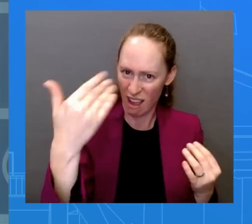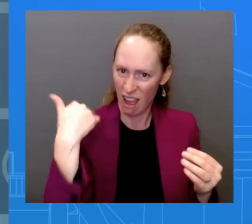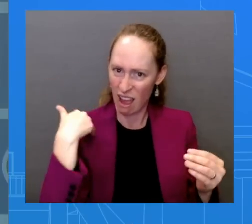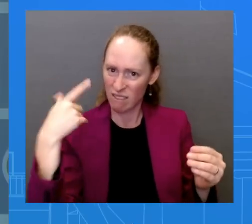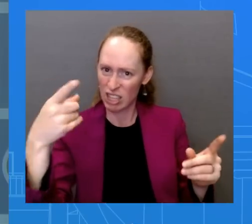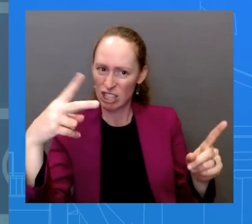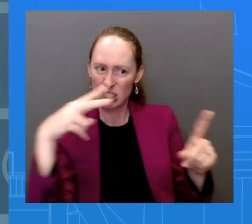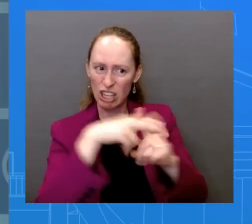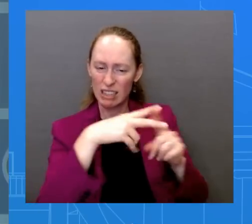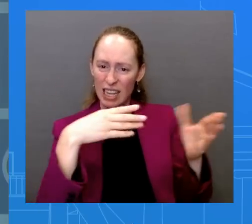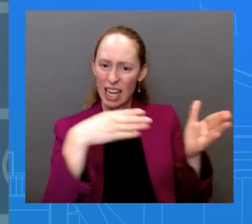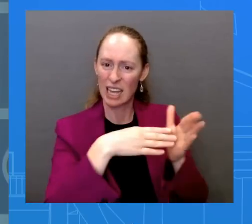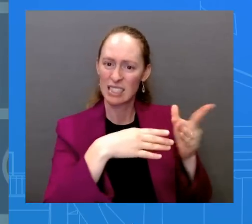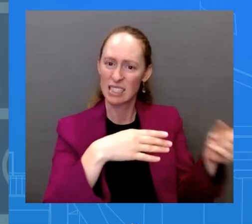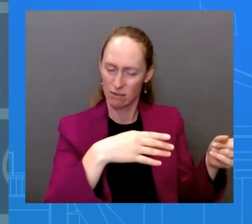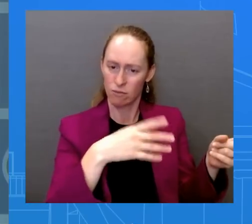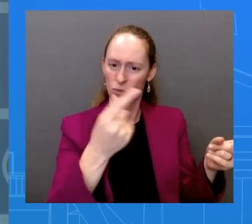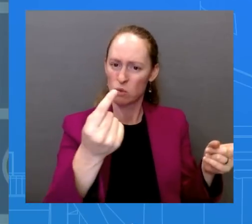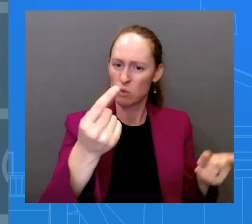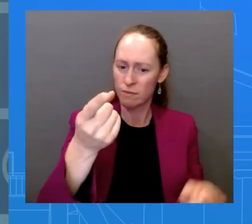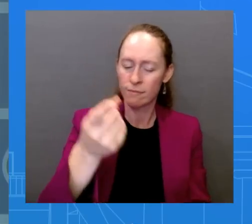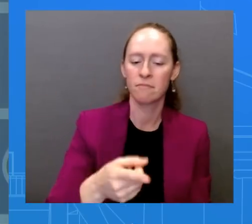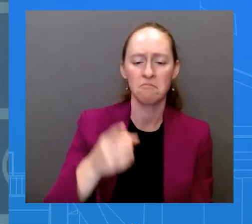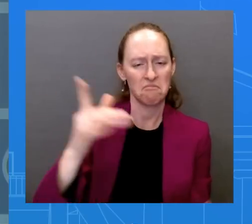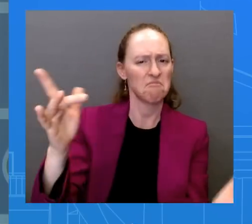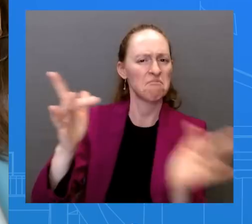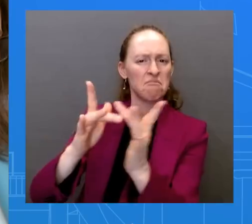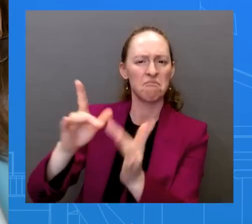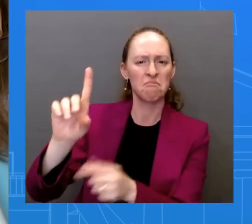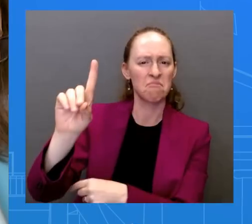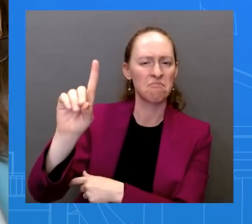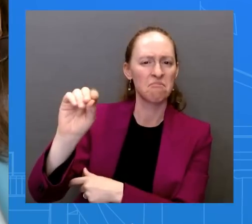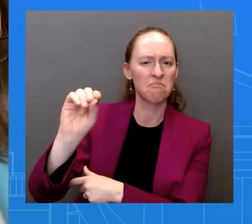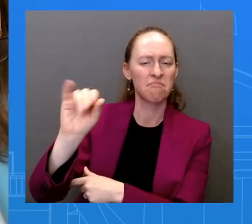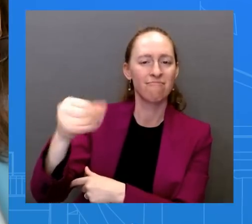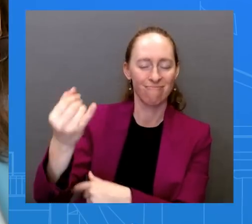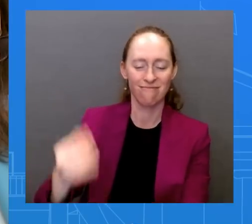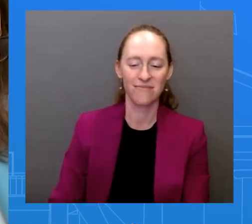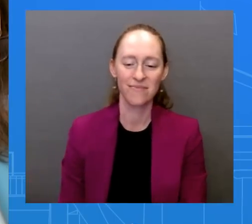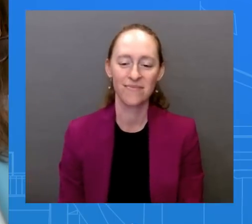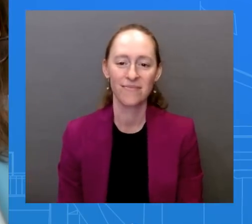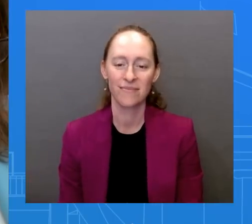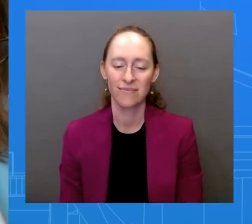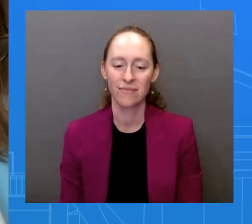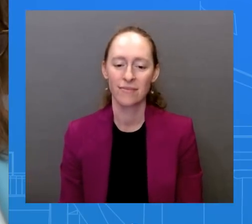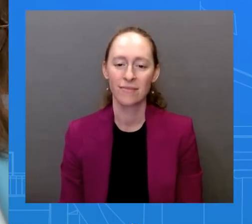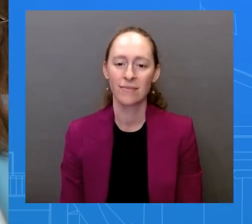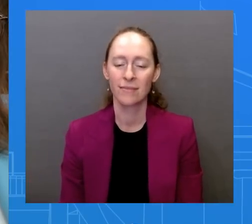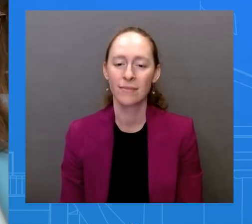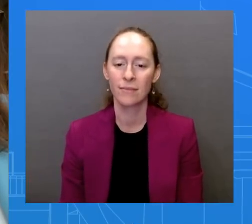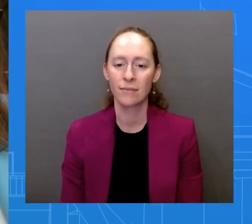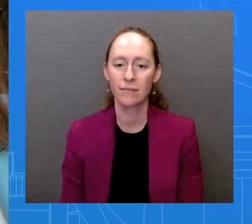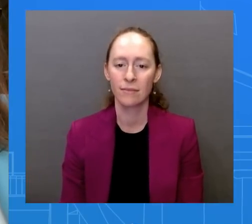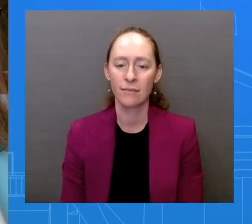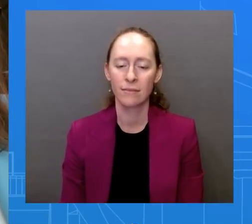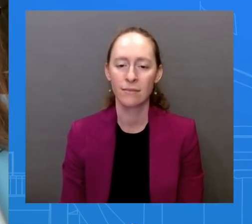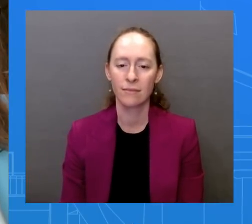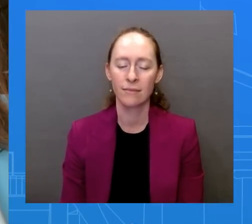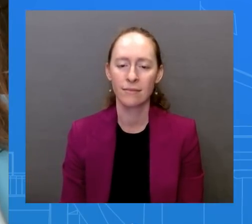of Justice for any specifics on this. I wanted to also ask you about your just announcement on the Macron state visit.